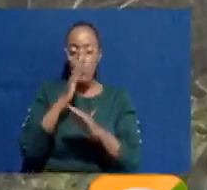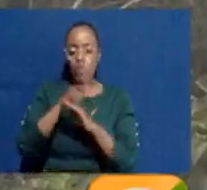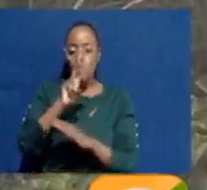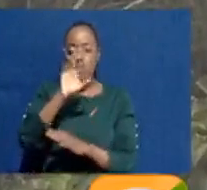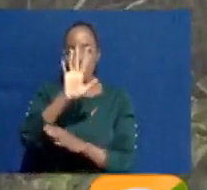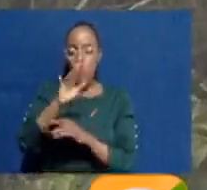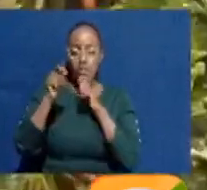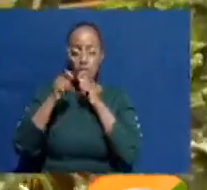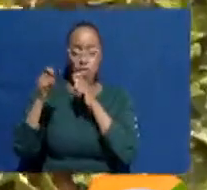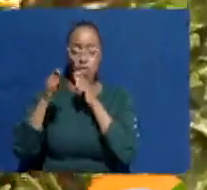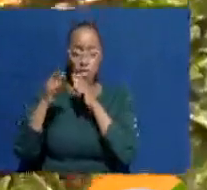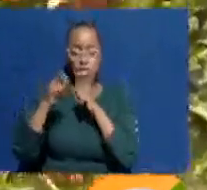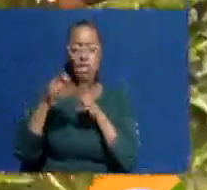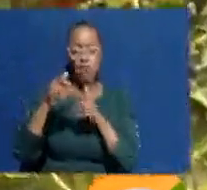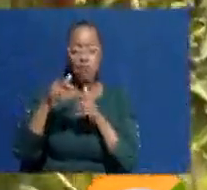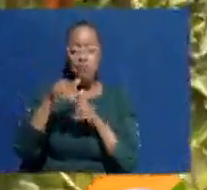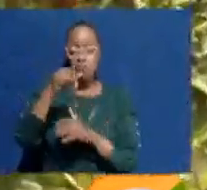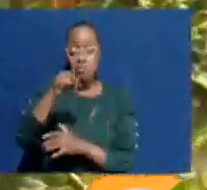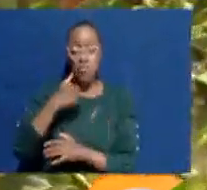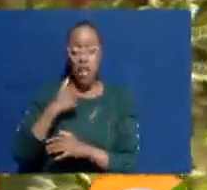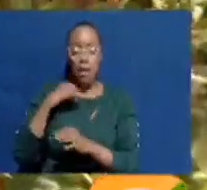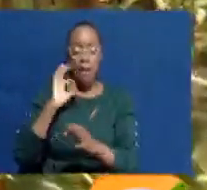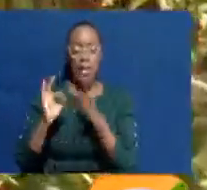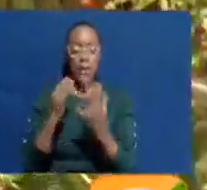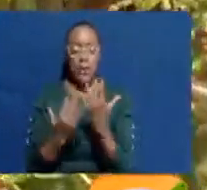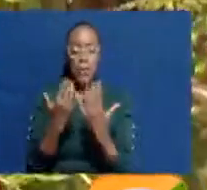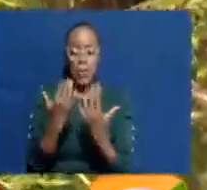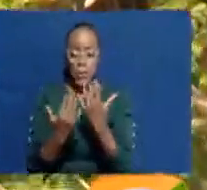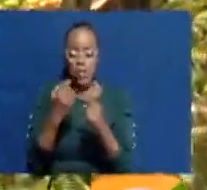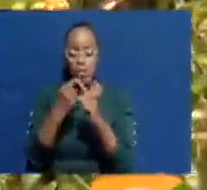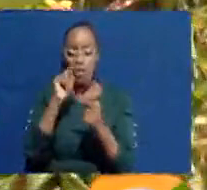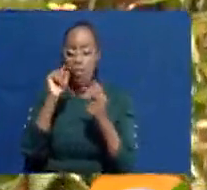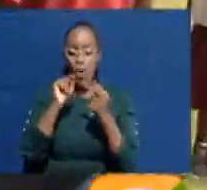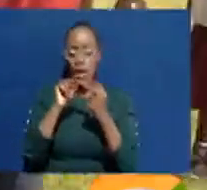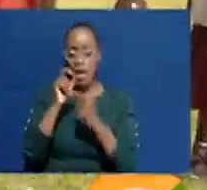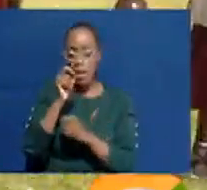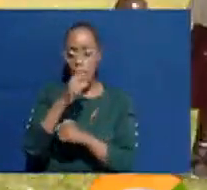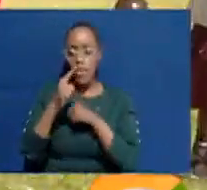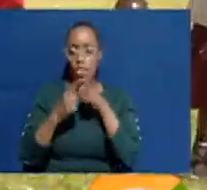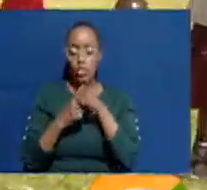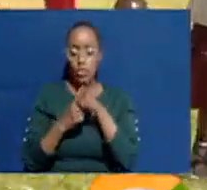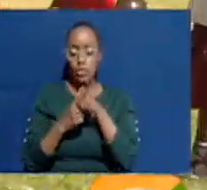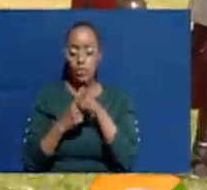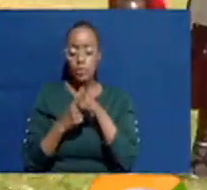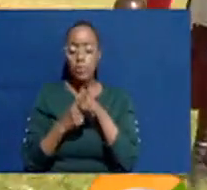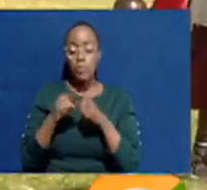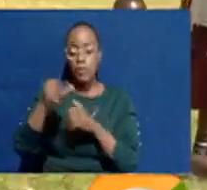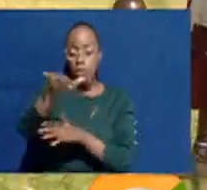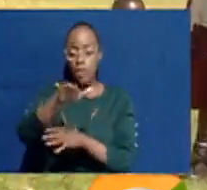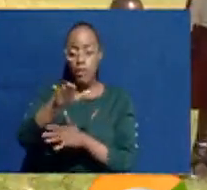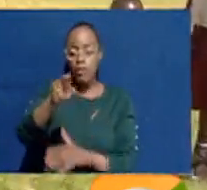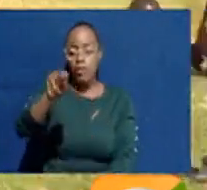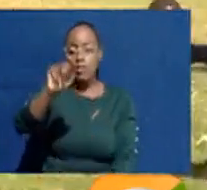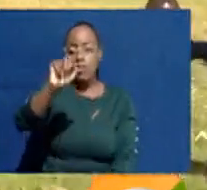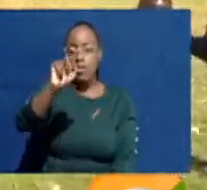of sugarcane plantations have so far been torched since the beginning of June. This field in